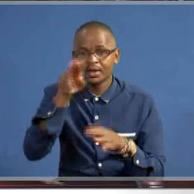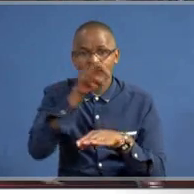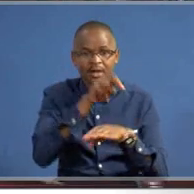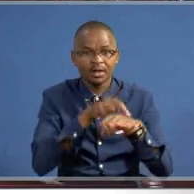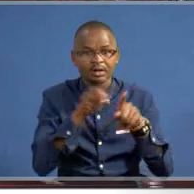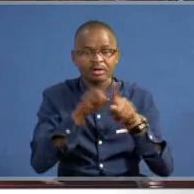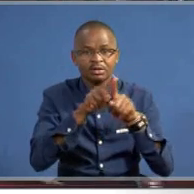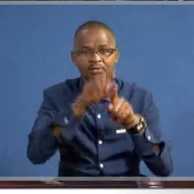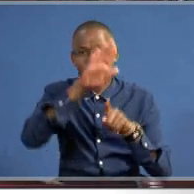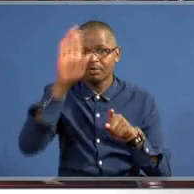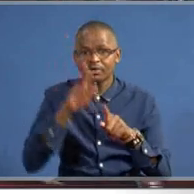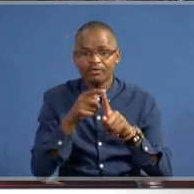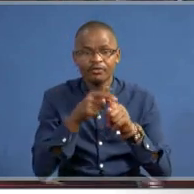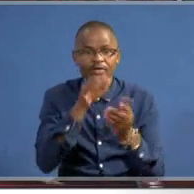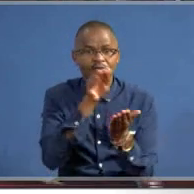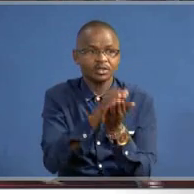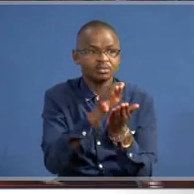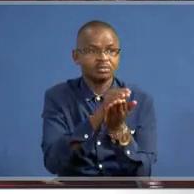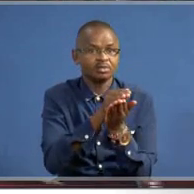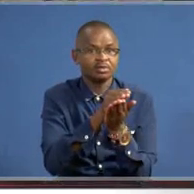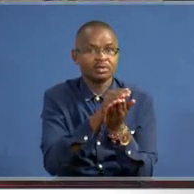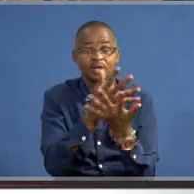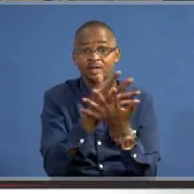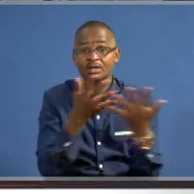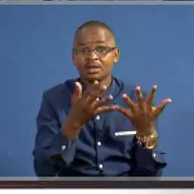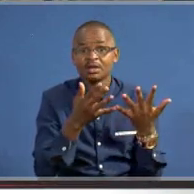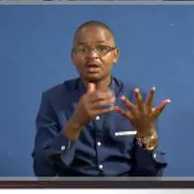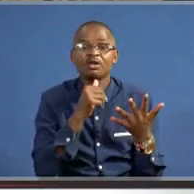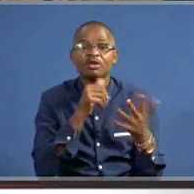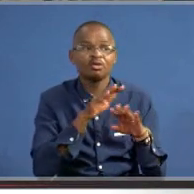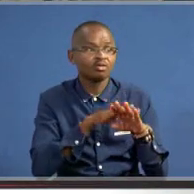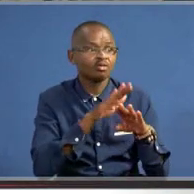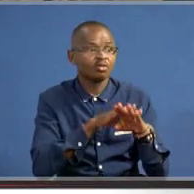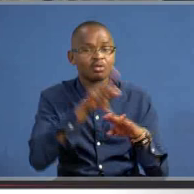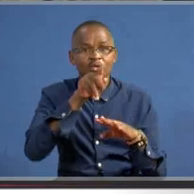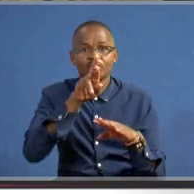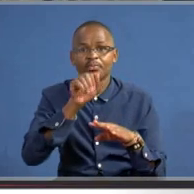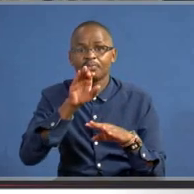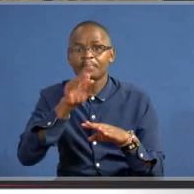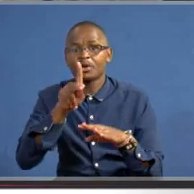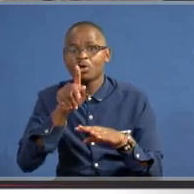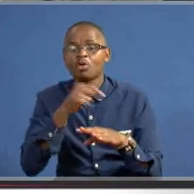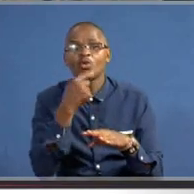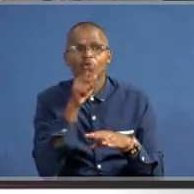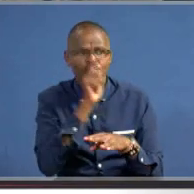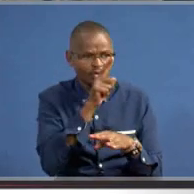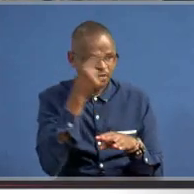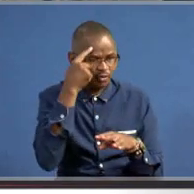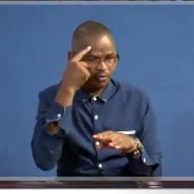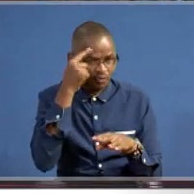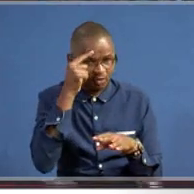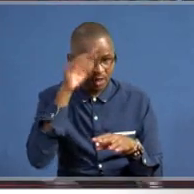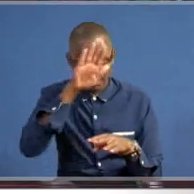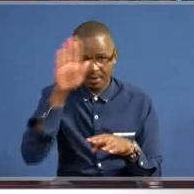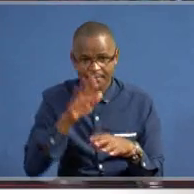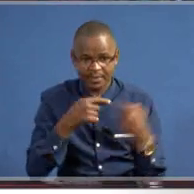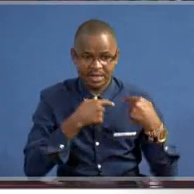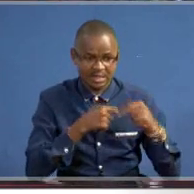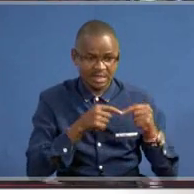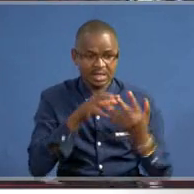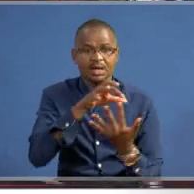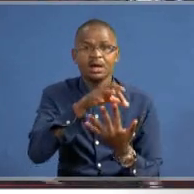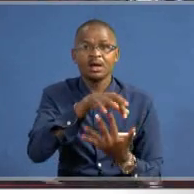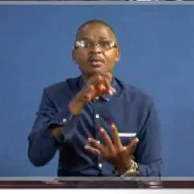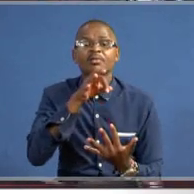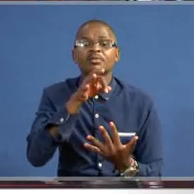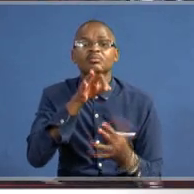Assembly and regulations from Central Bank things are not looking up for Patrick Njoroge who is accused of overlooking Parliament since his appointment